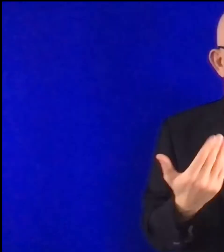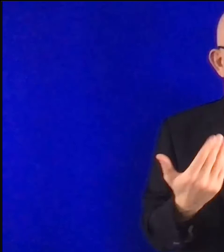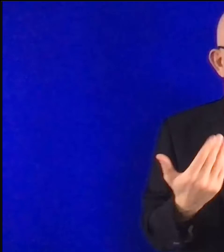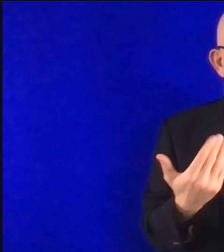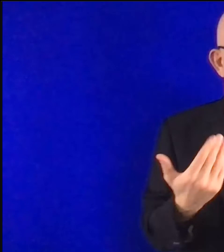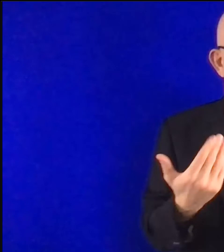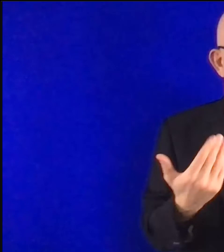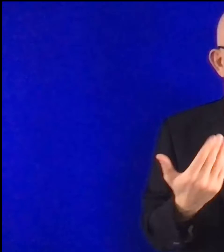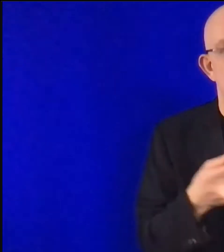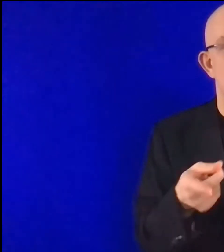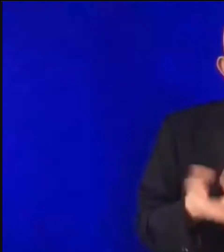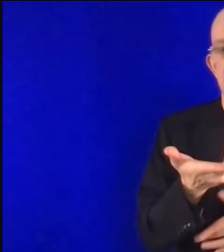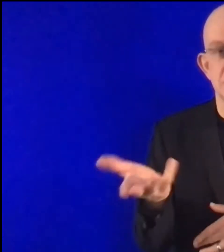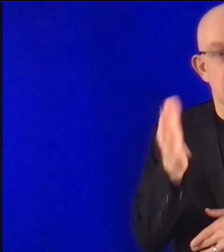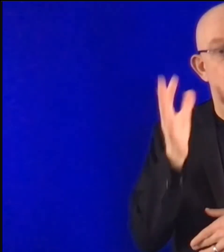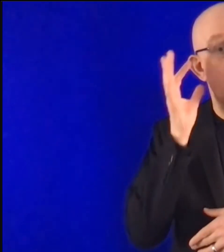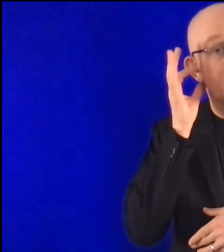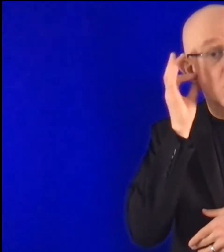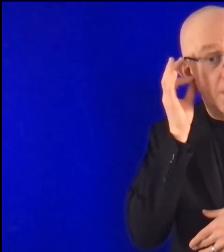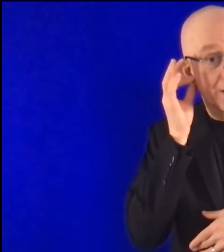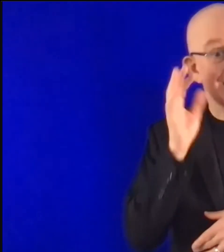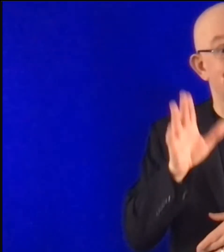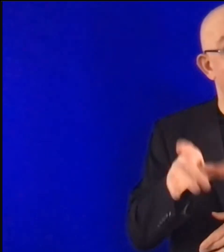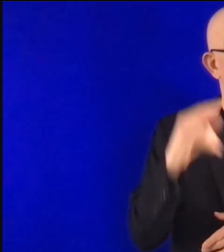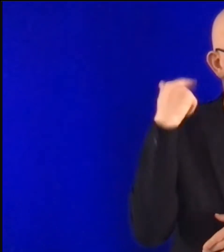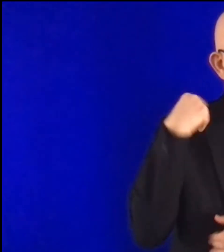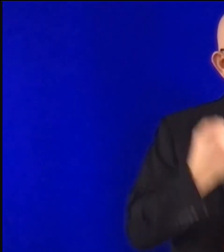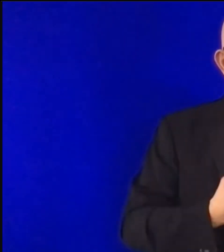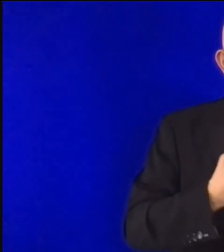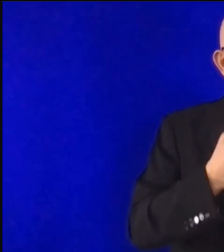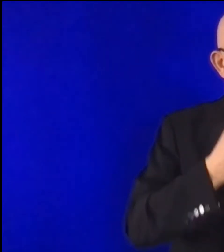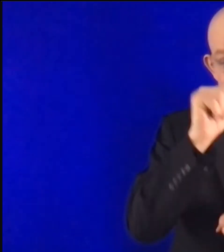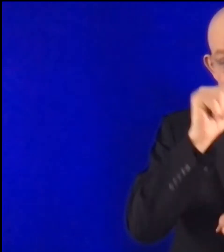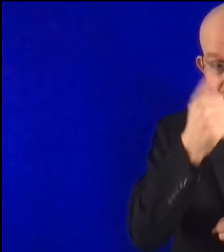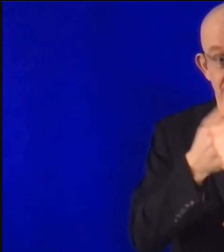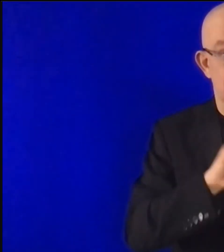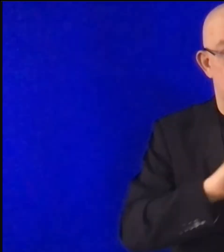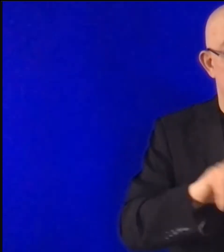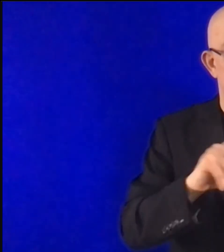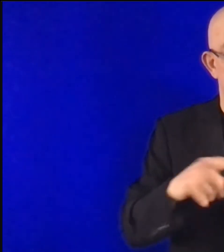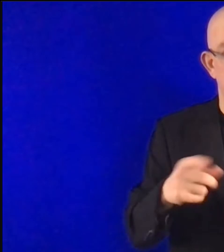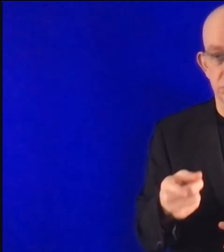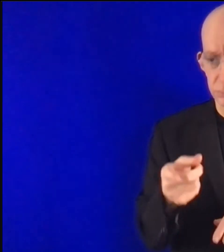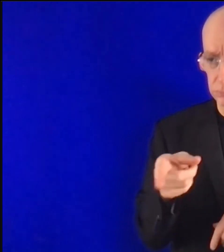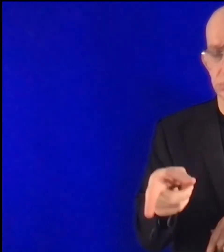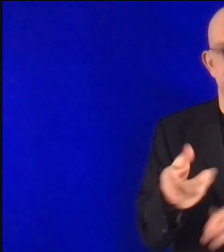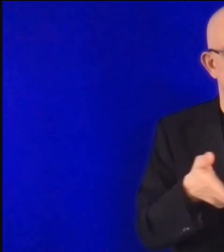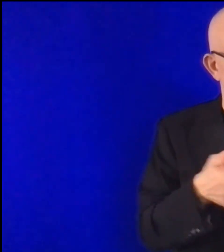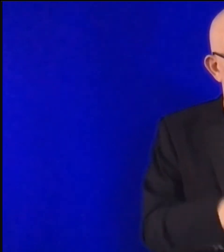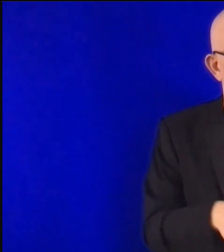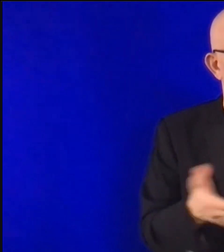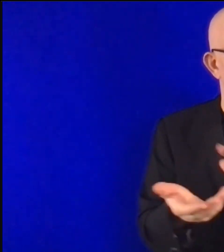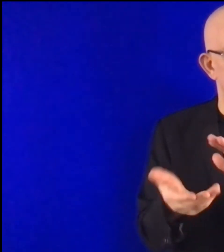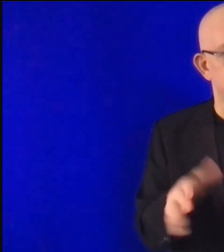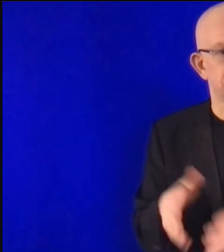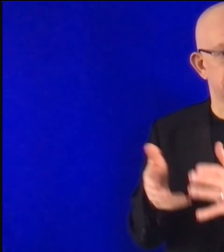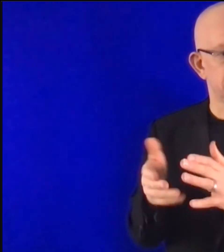their families themselves which let them die. It is not directly they are killing them, but they are just